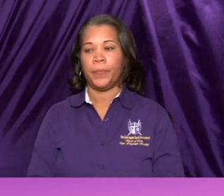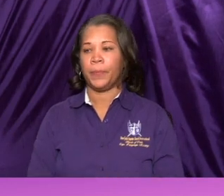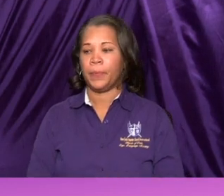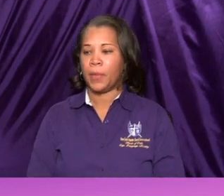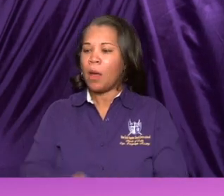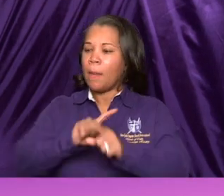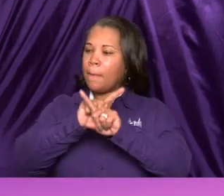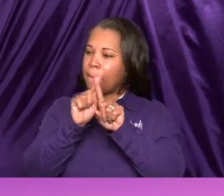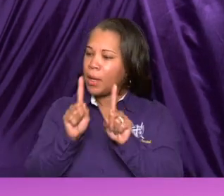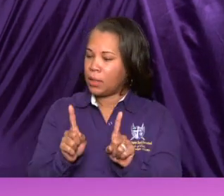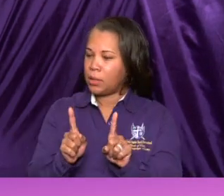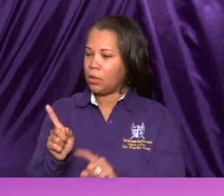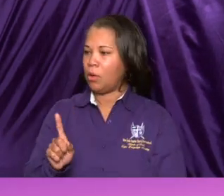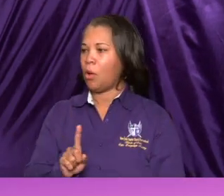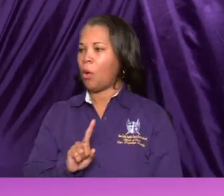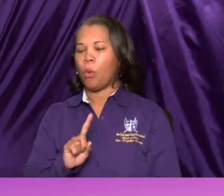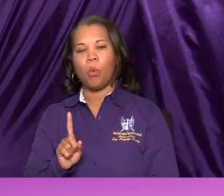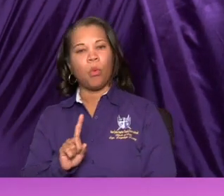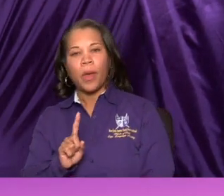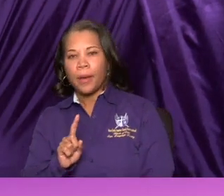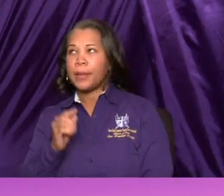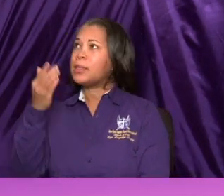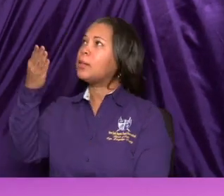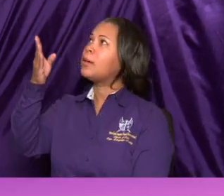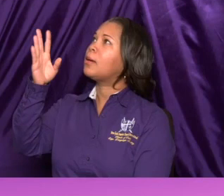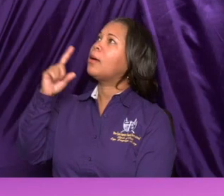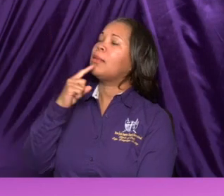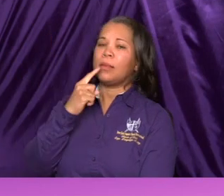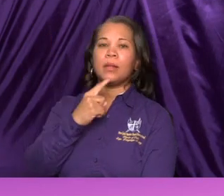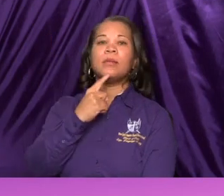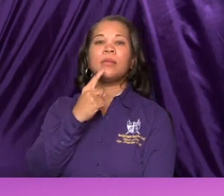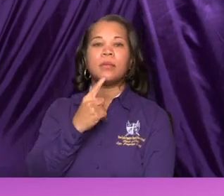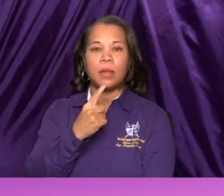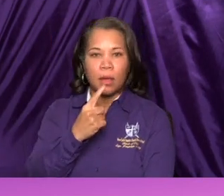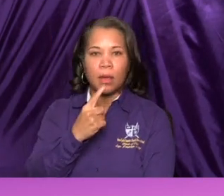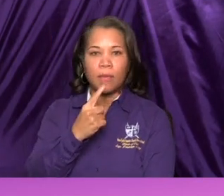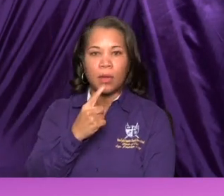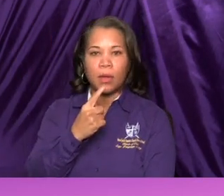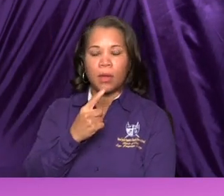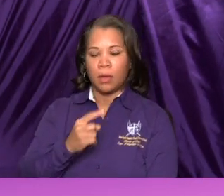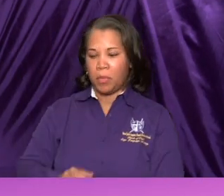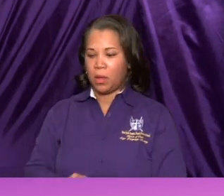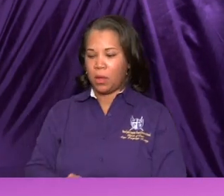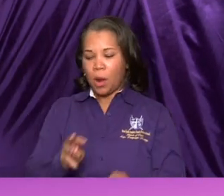But where is the God that they say that can move